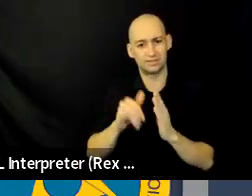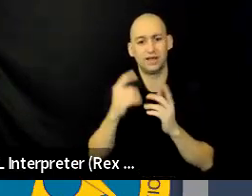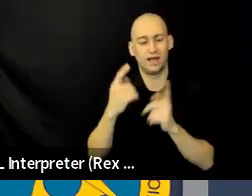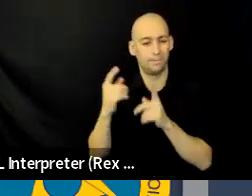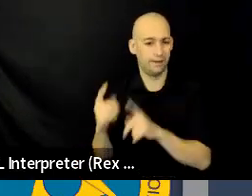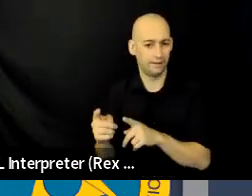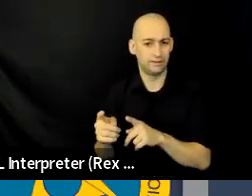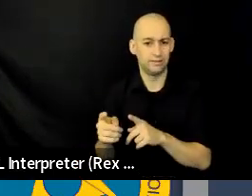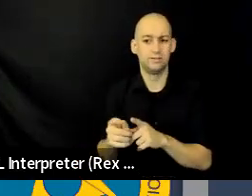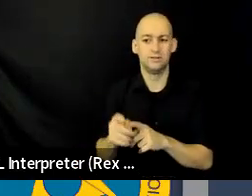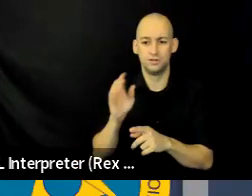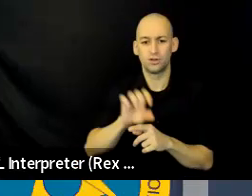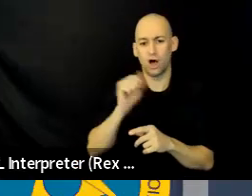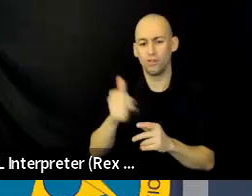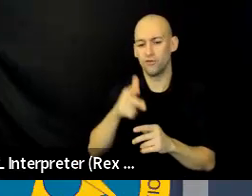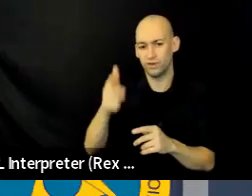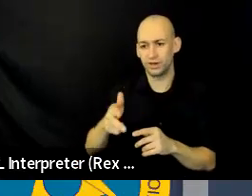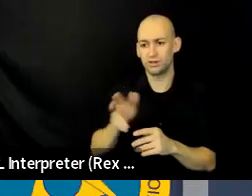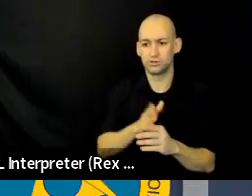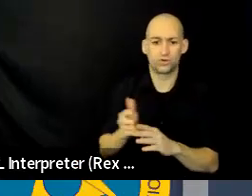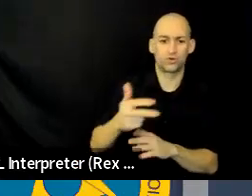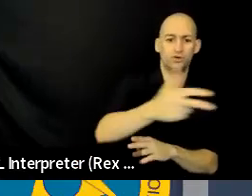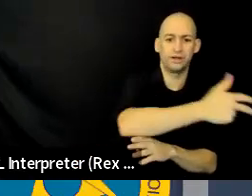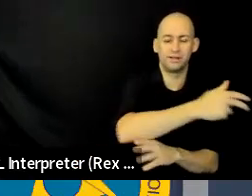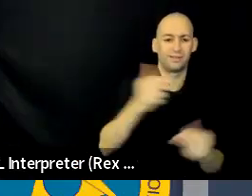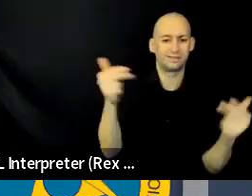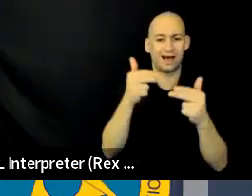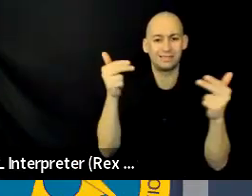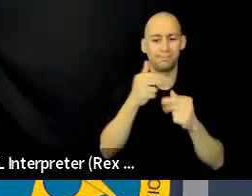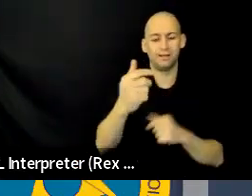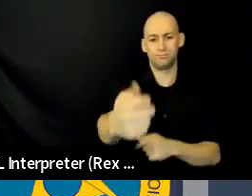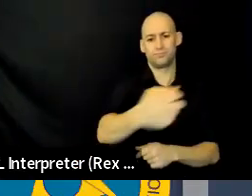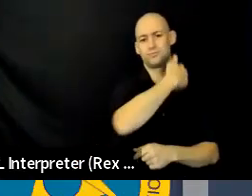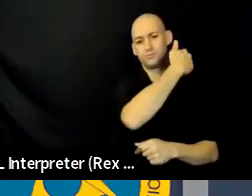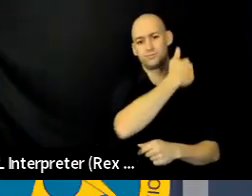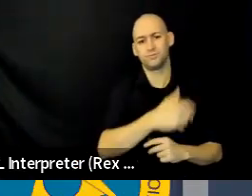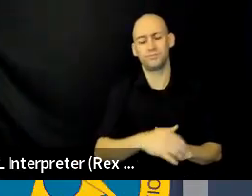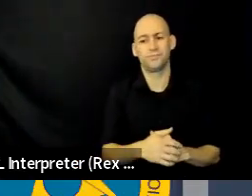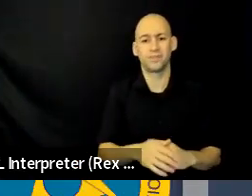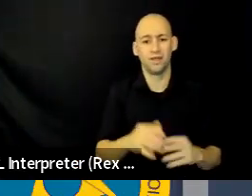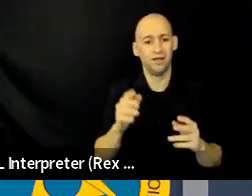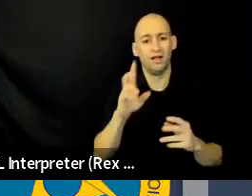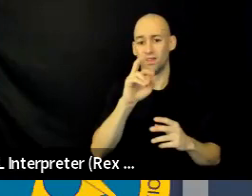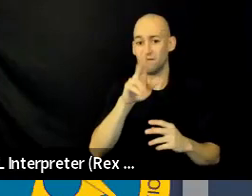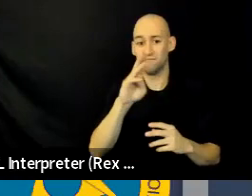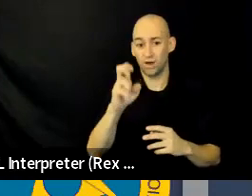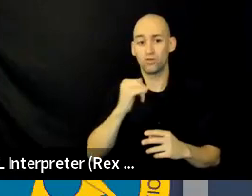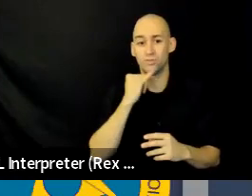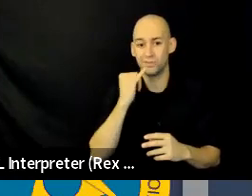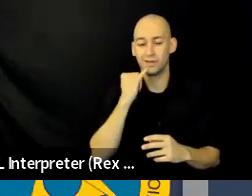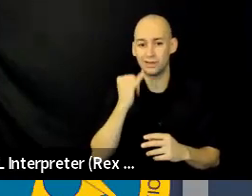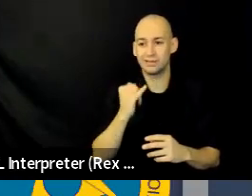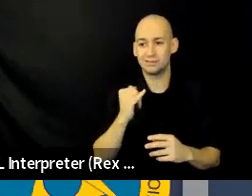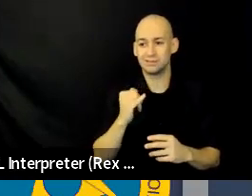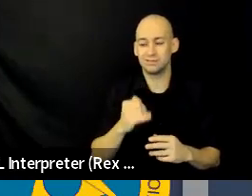are and other vehicles are turning across high-speed traffic. And our challenge is that the volumes are continuing to go. We rely